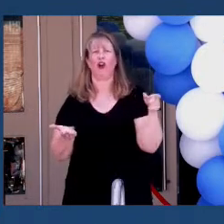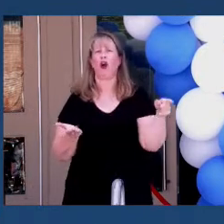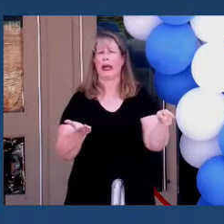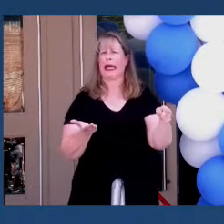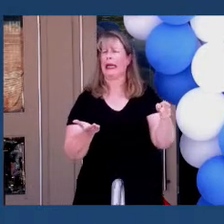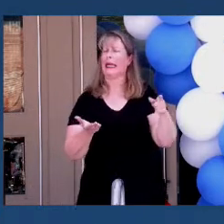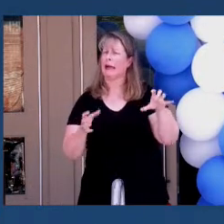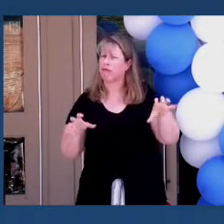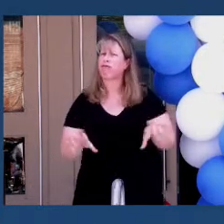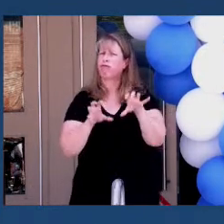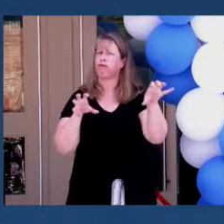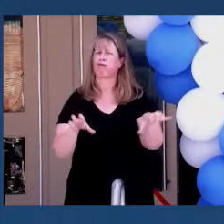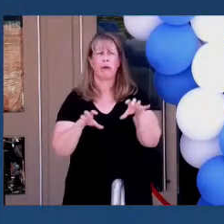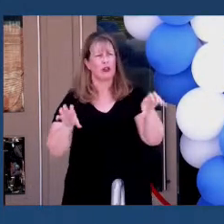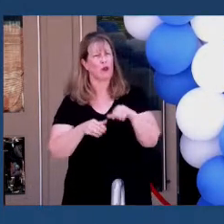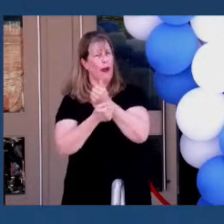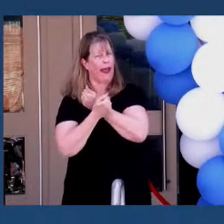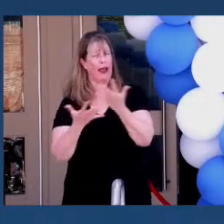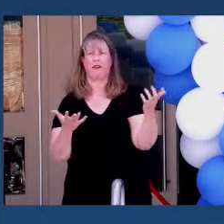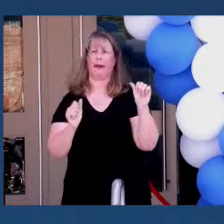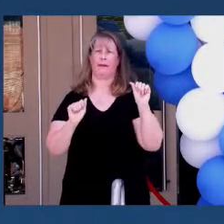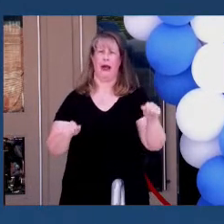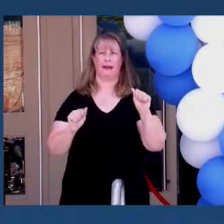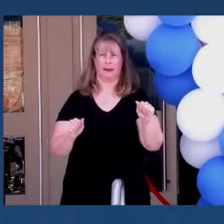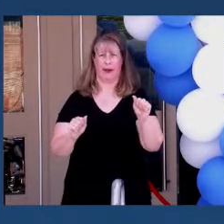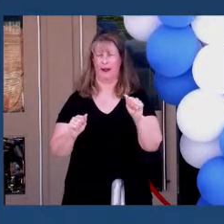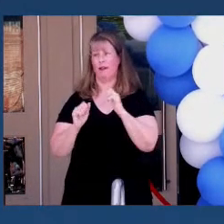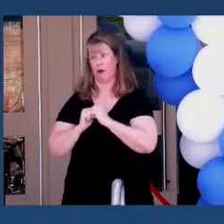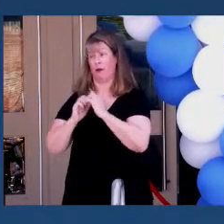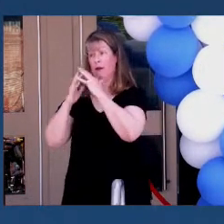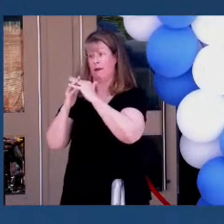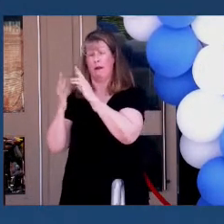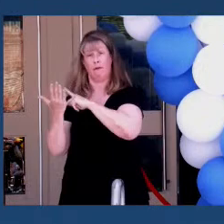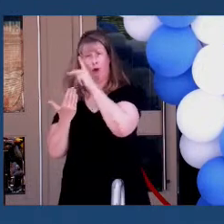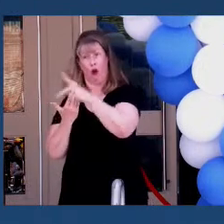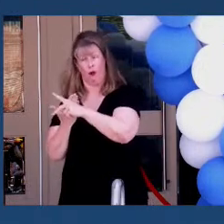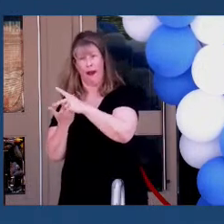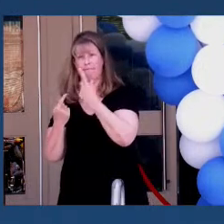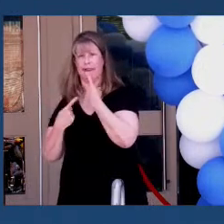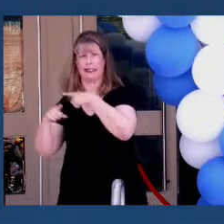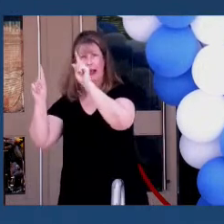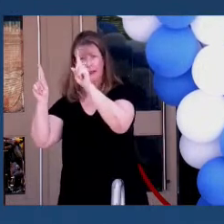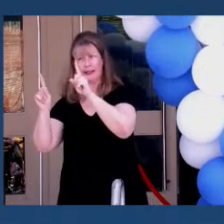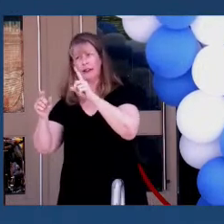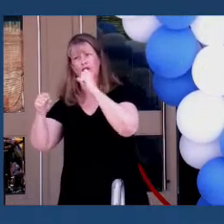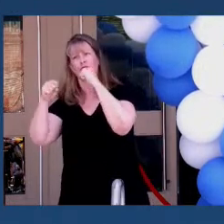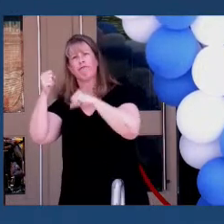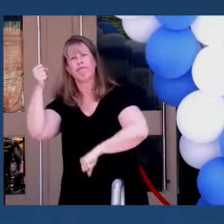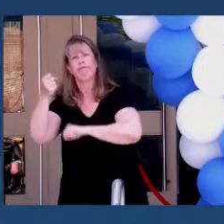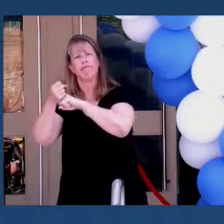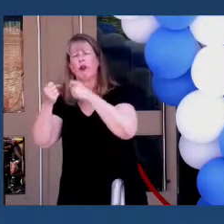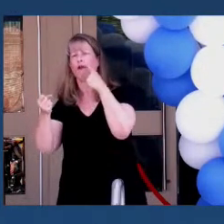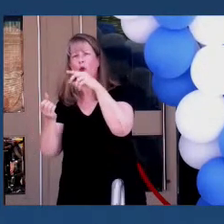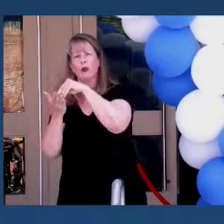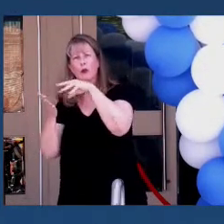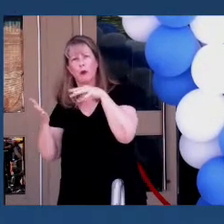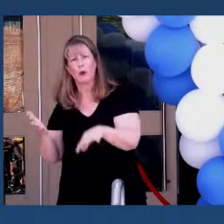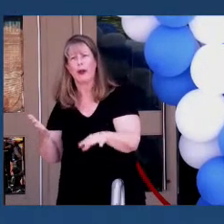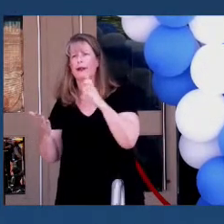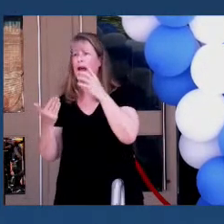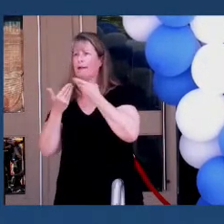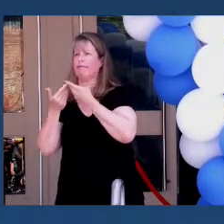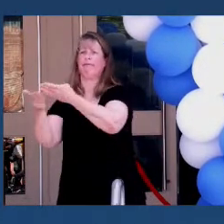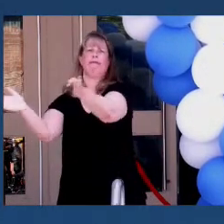he possibly could to make the program work, to fight for children, and to open doors of educational